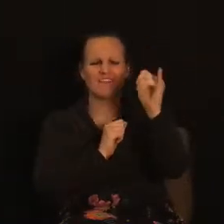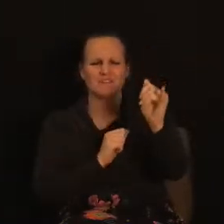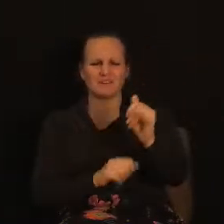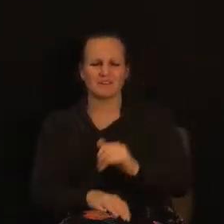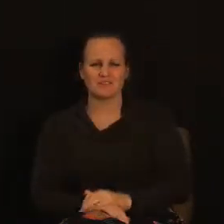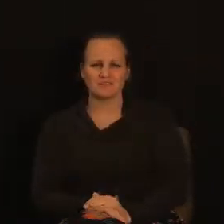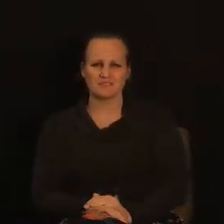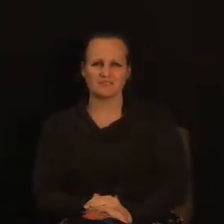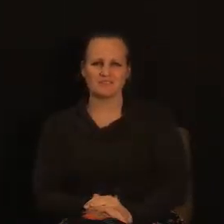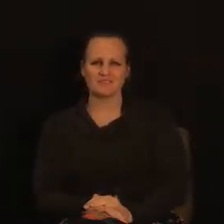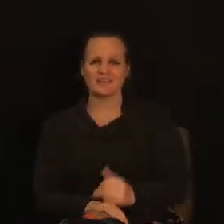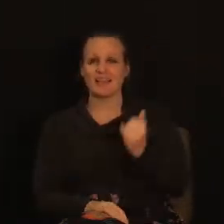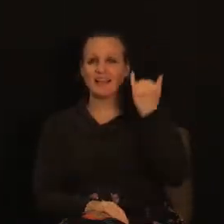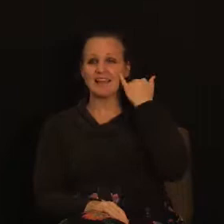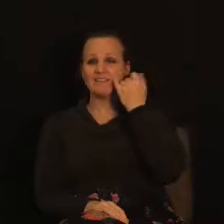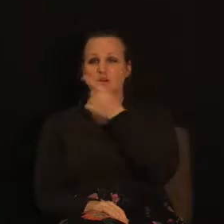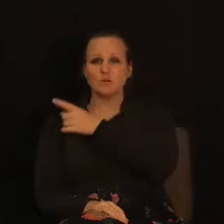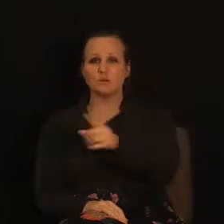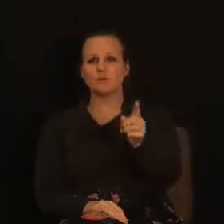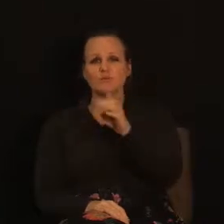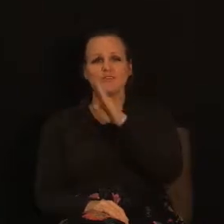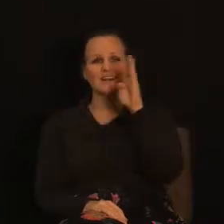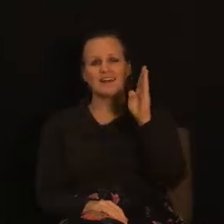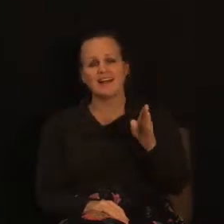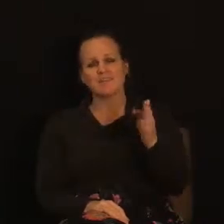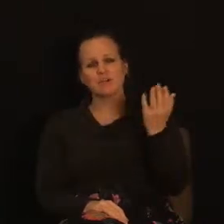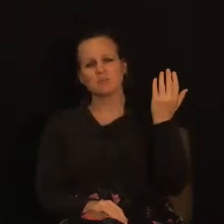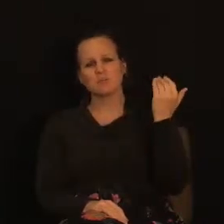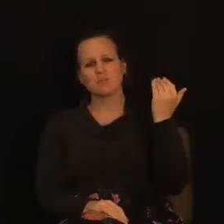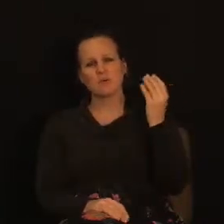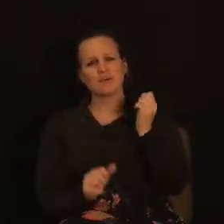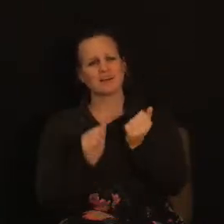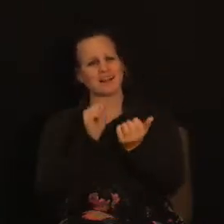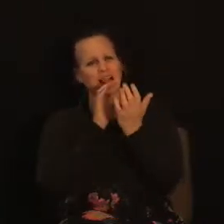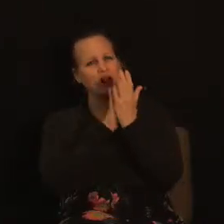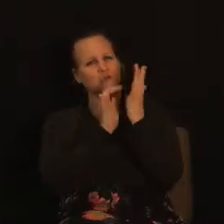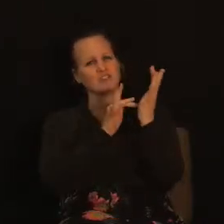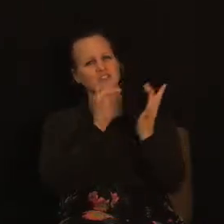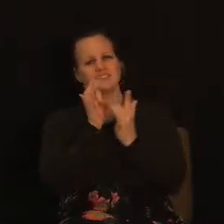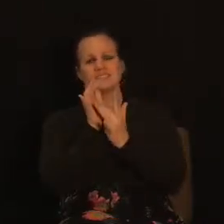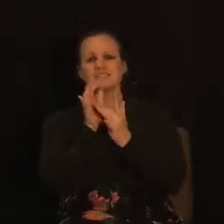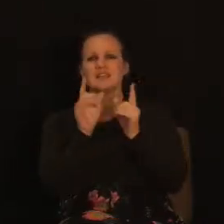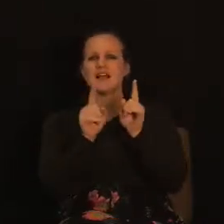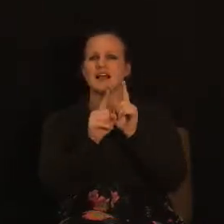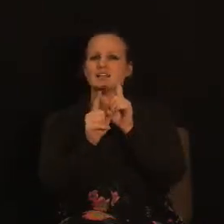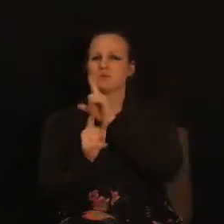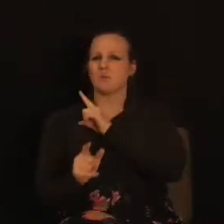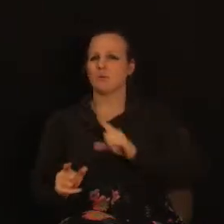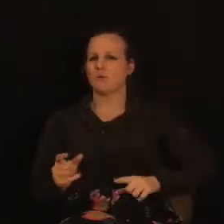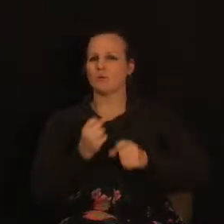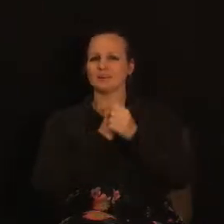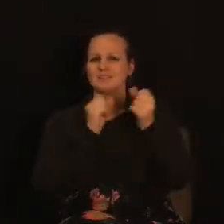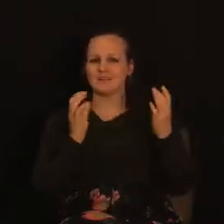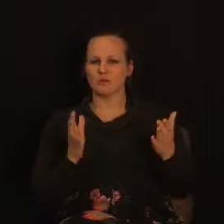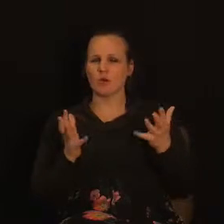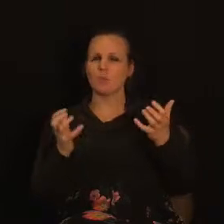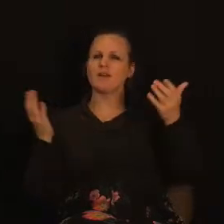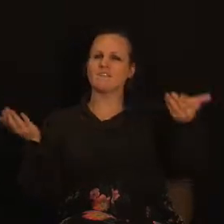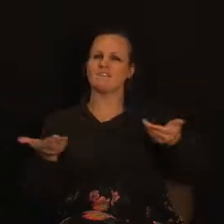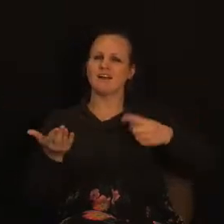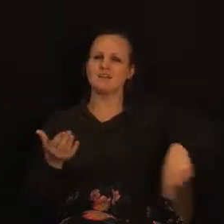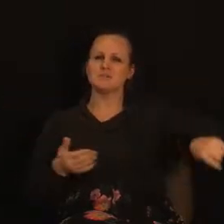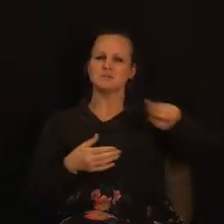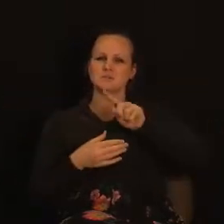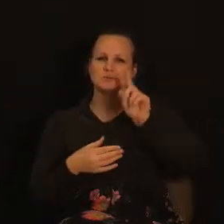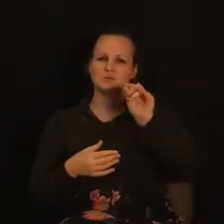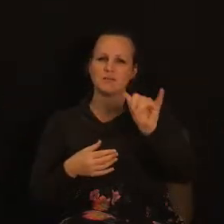So if you have never before encountered Jesus as your Lord and Savior, I want to invite you to do